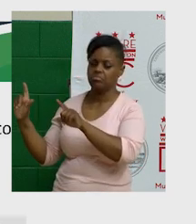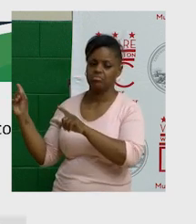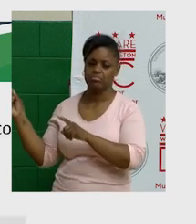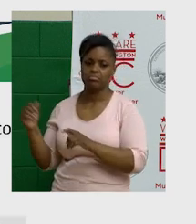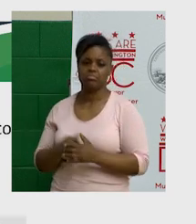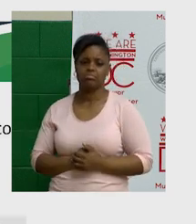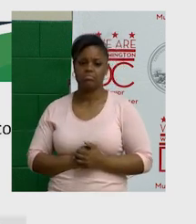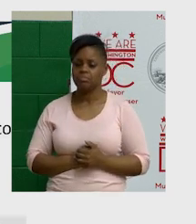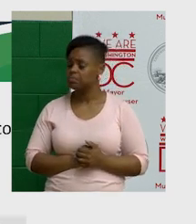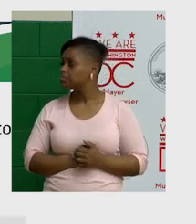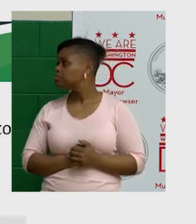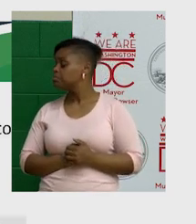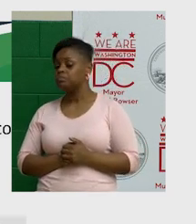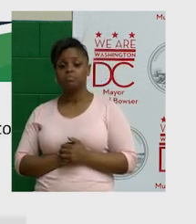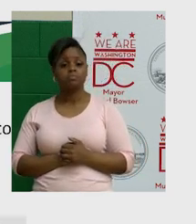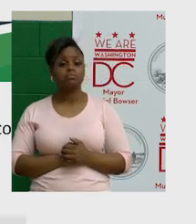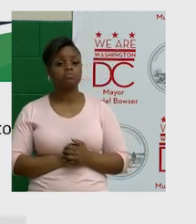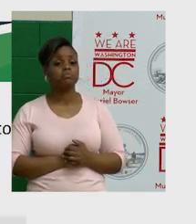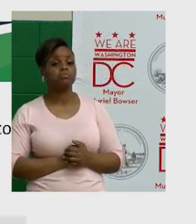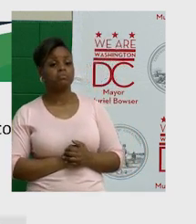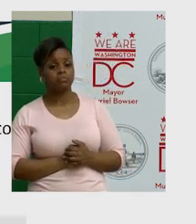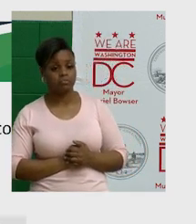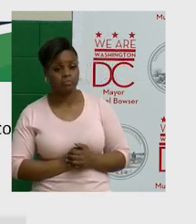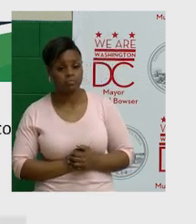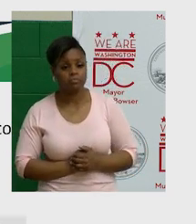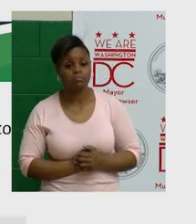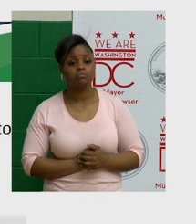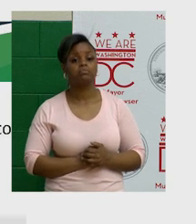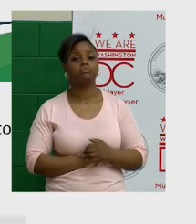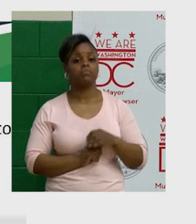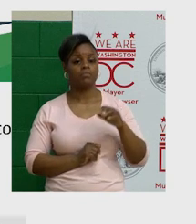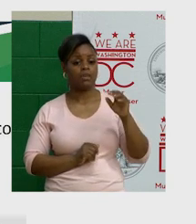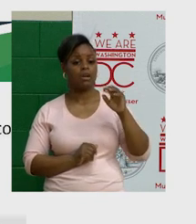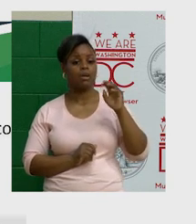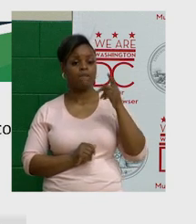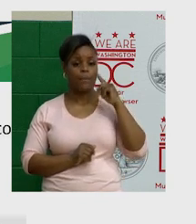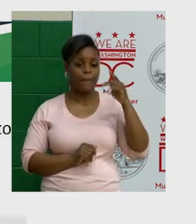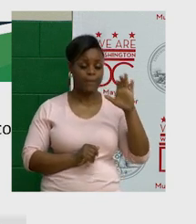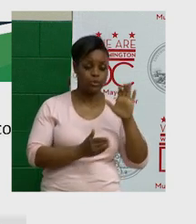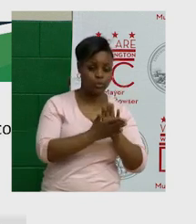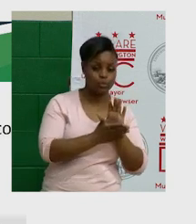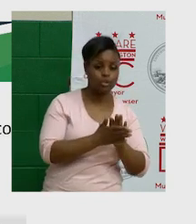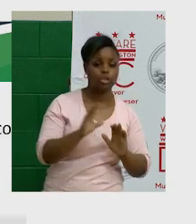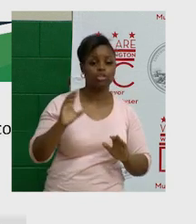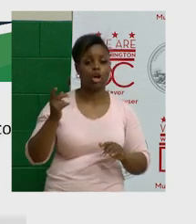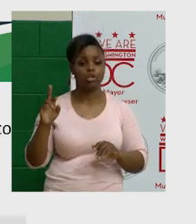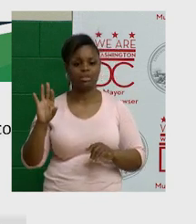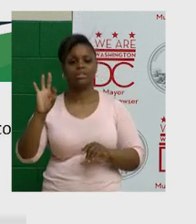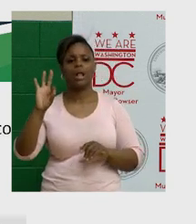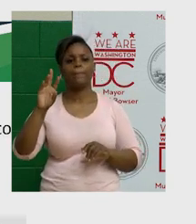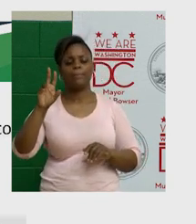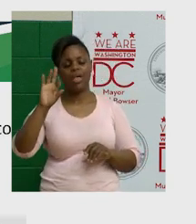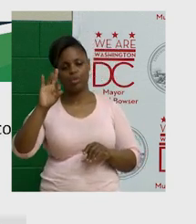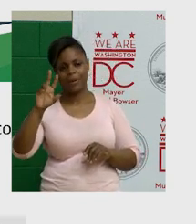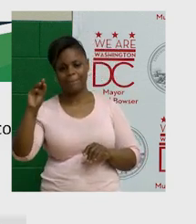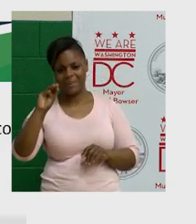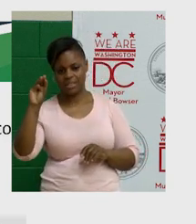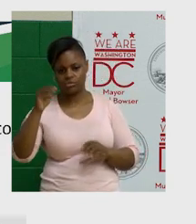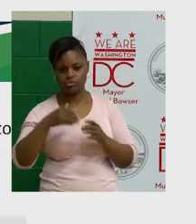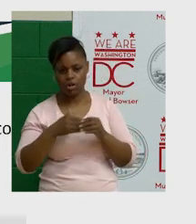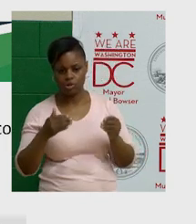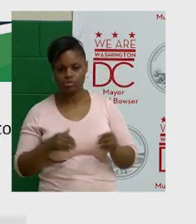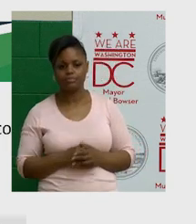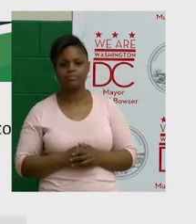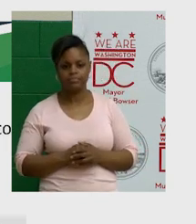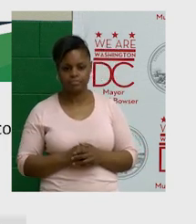our DCPS and DCPS public charter schools. About $1.7 billion for educational services for both sectors that